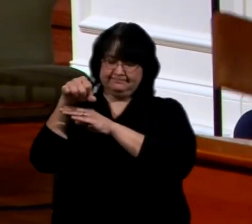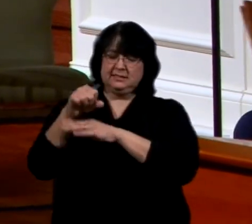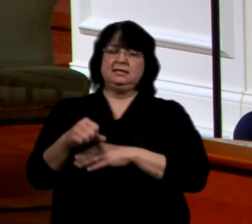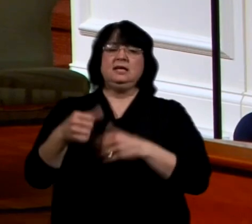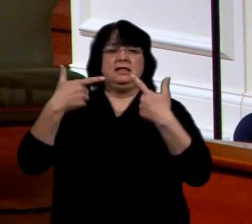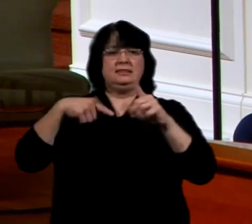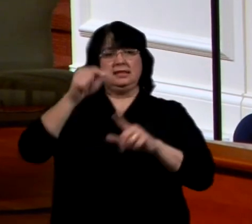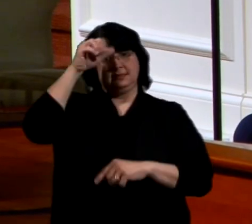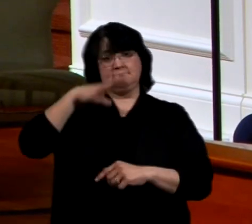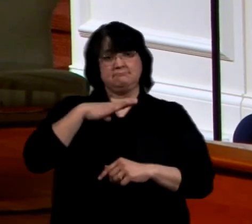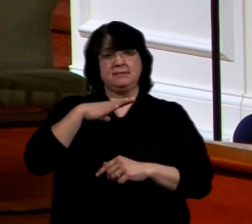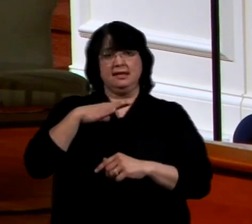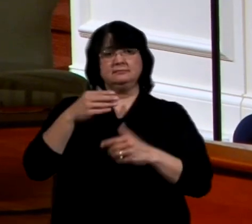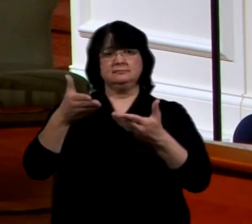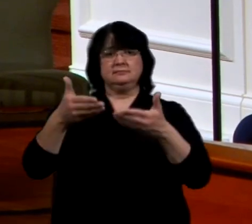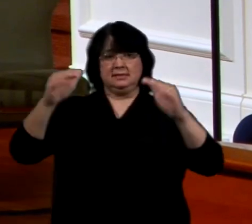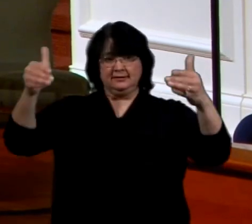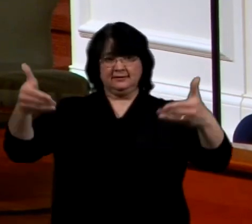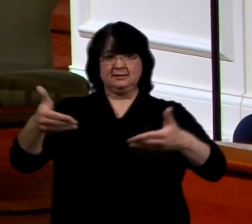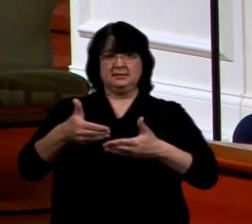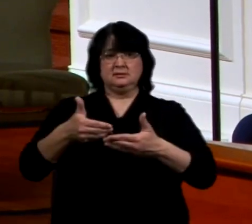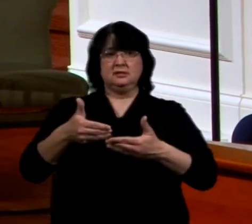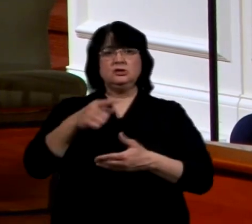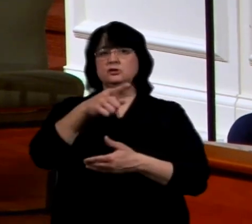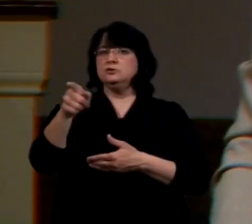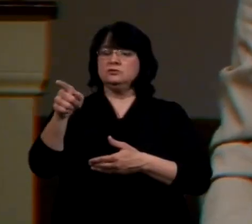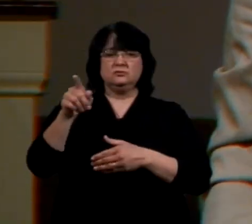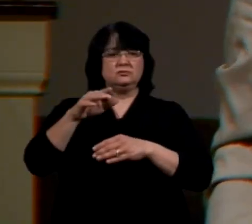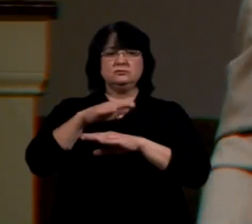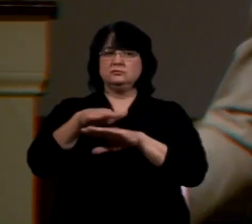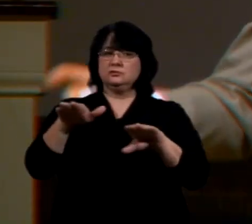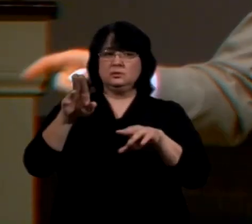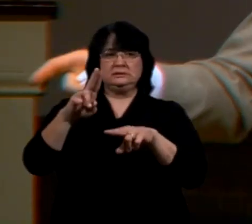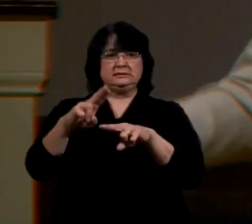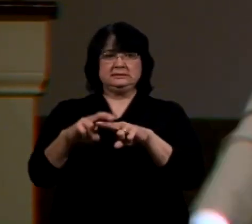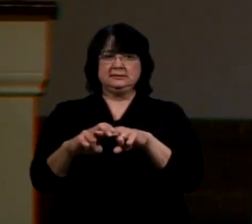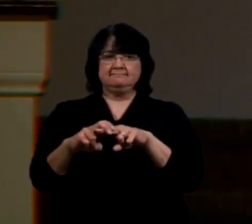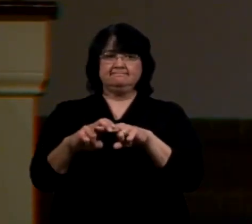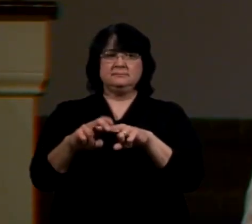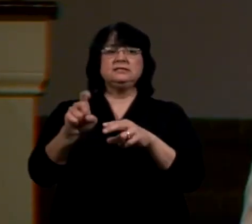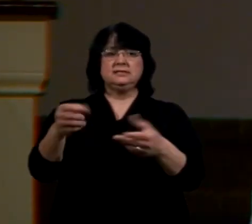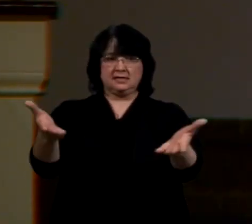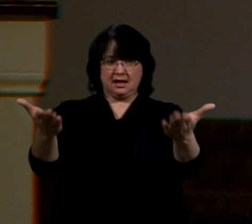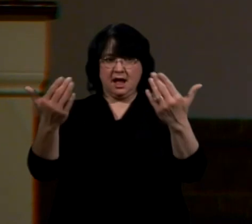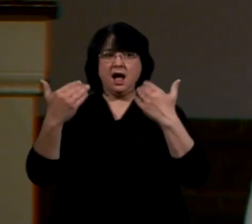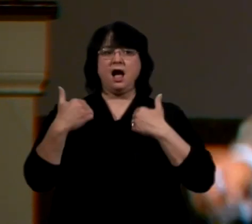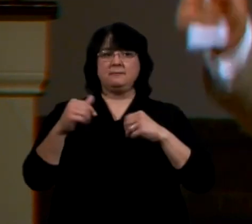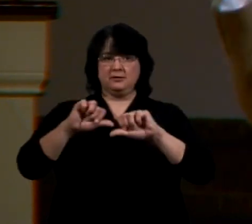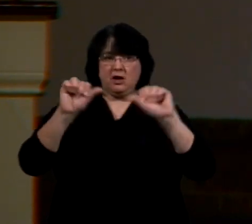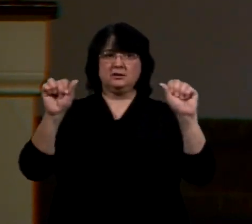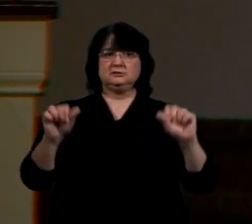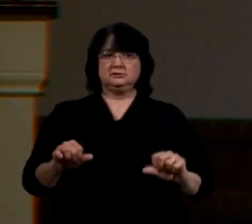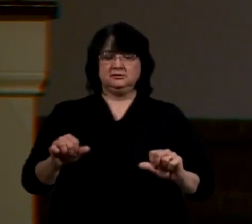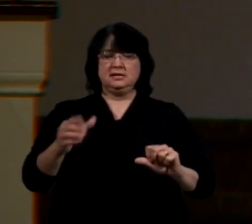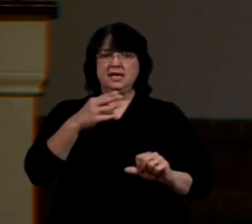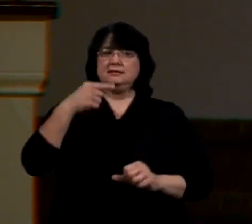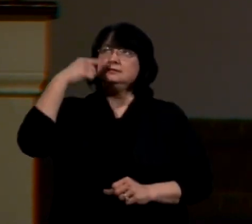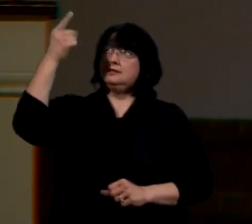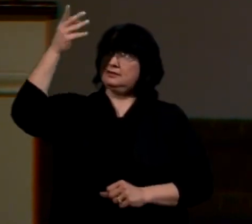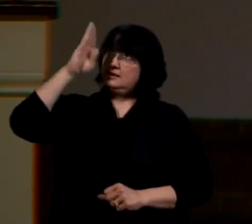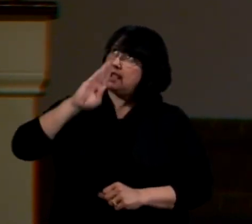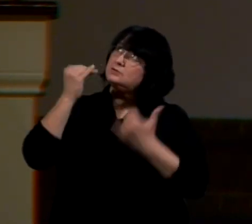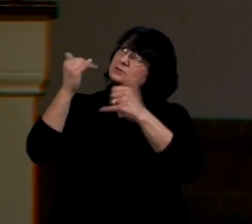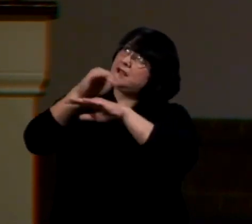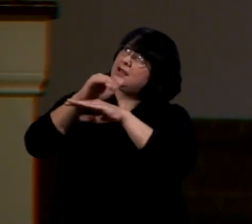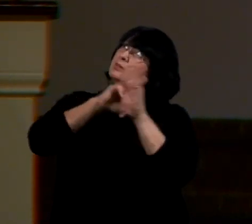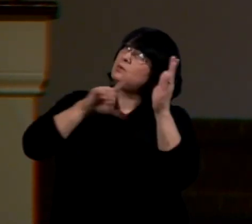give the invitation. But here's what I'd say. Don't just sit in your pew. Come to an altar and commit to God tonight.